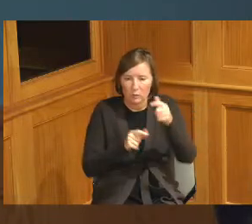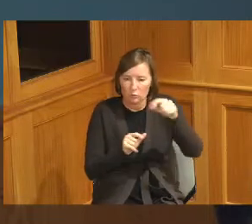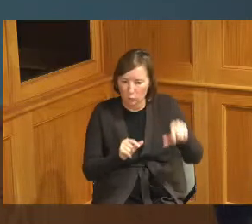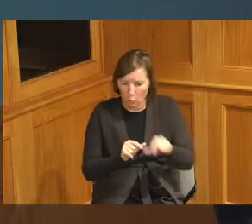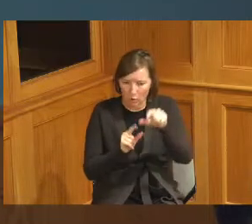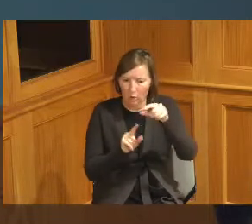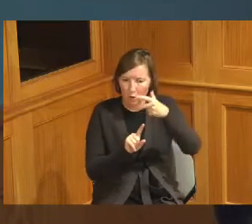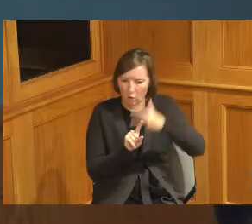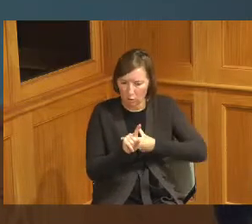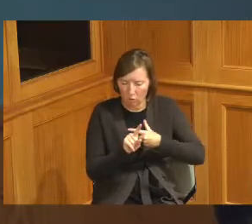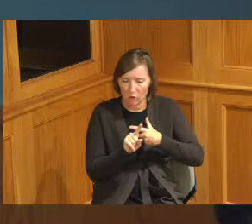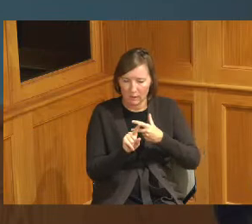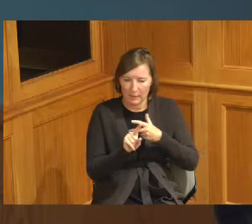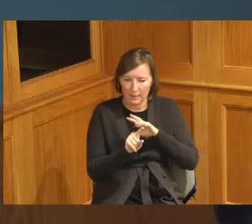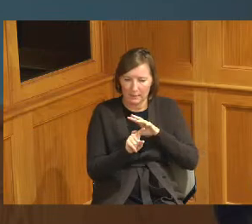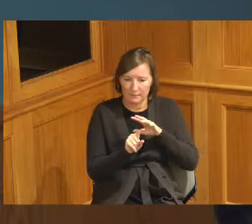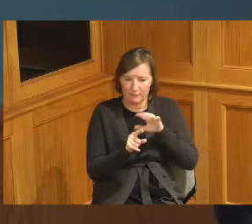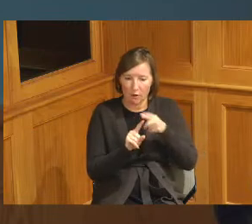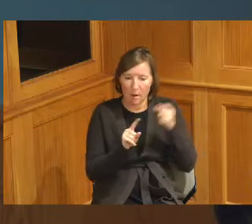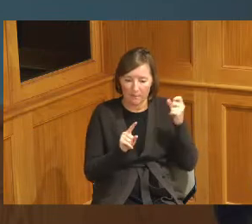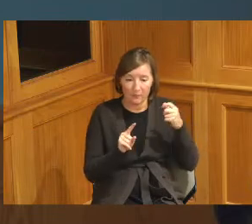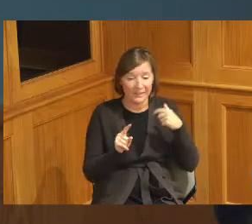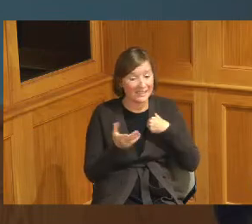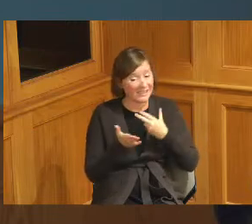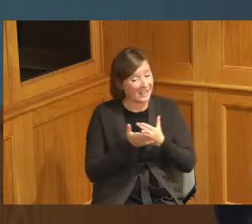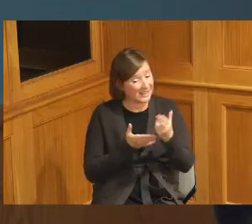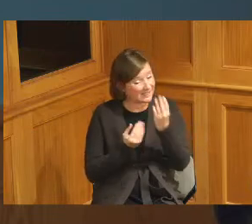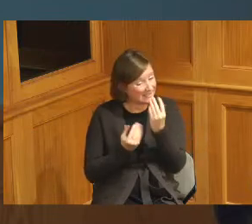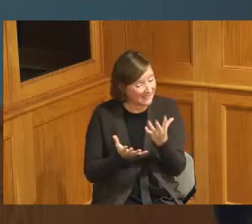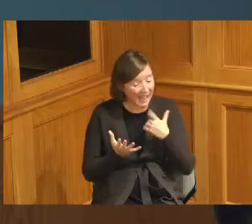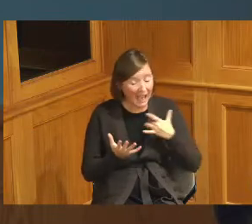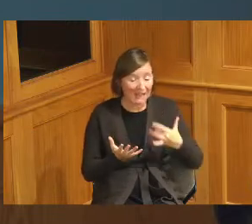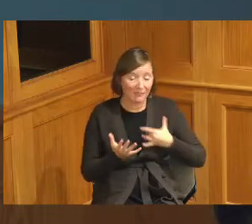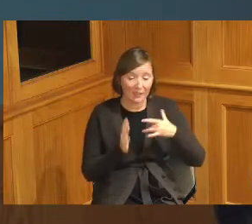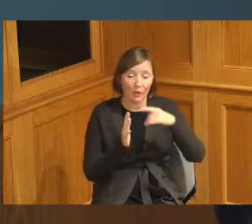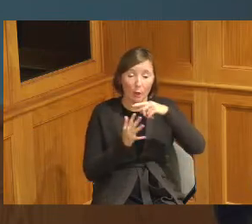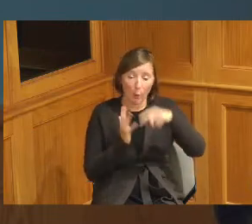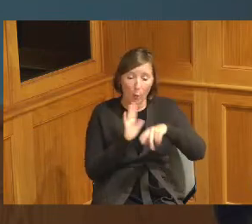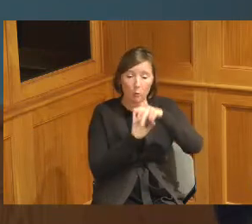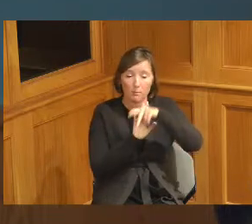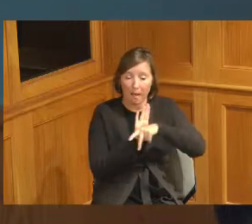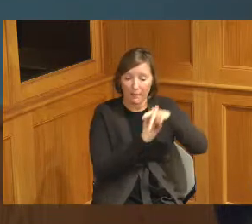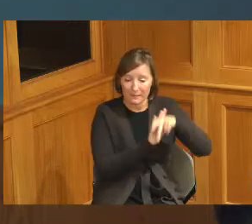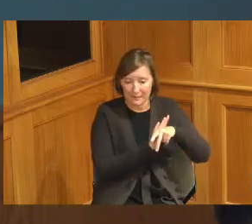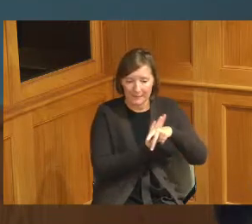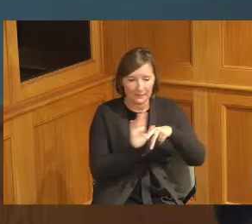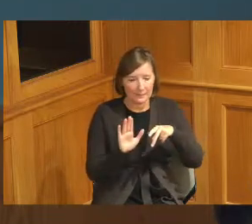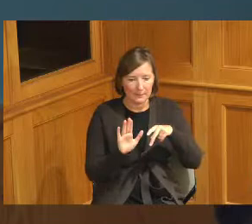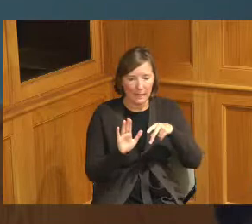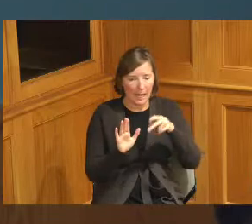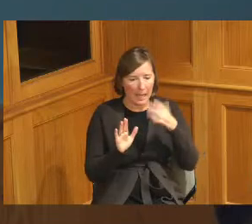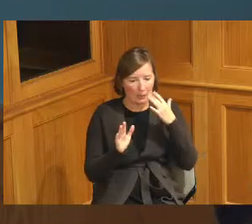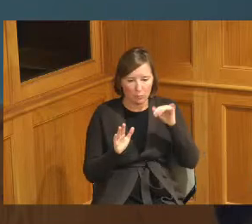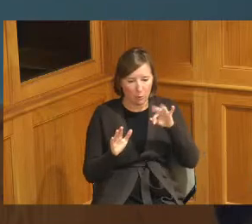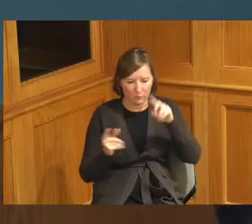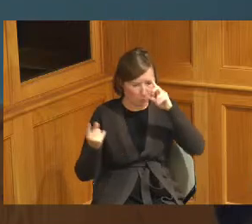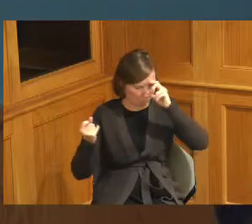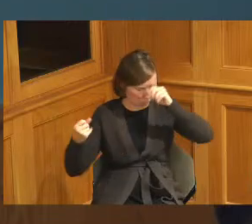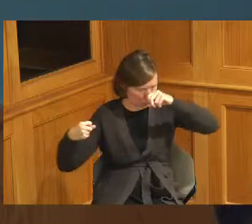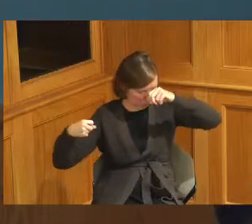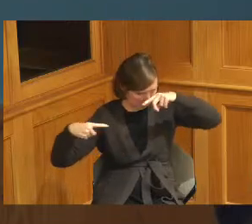with you, I feel that the policies, and I don't want to speak for the whole board, but I would say